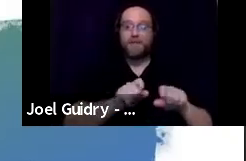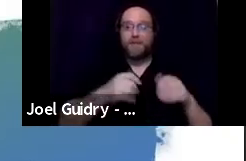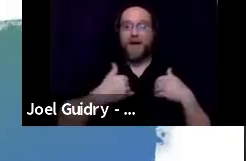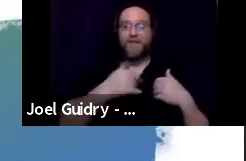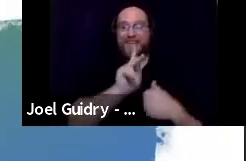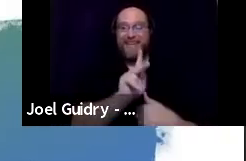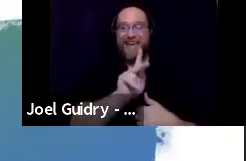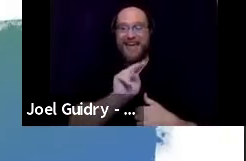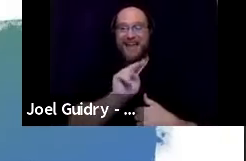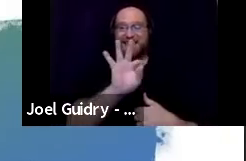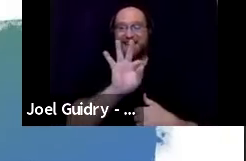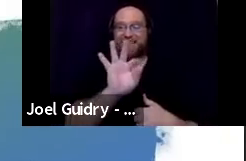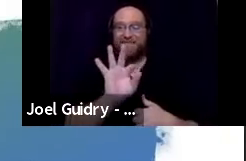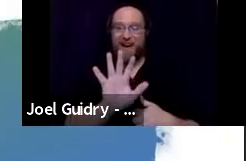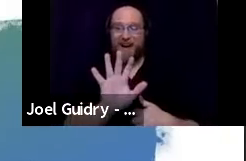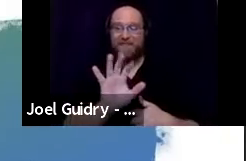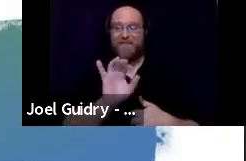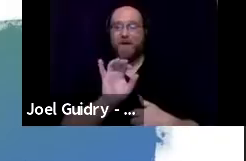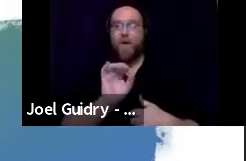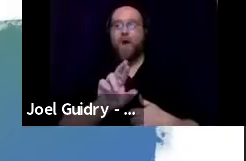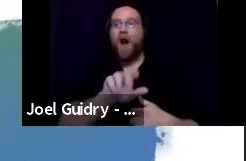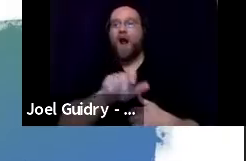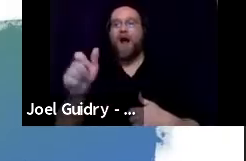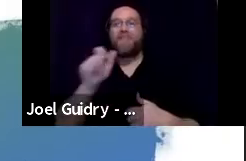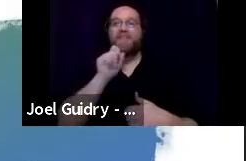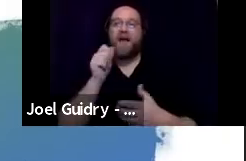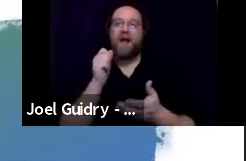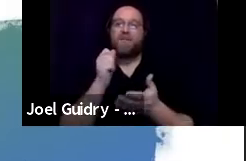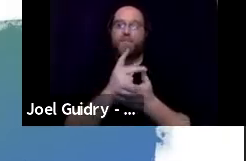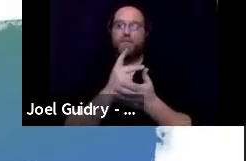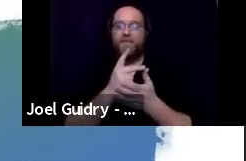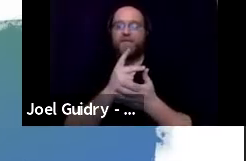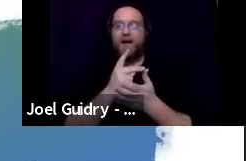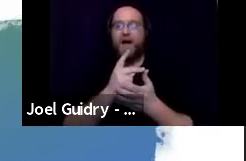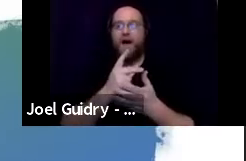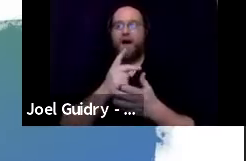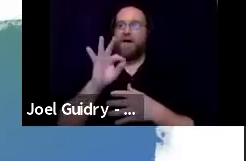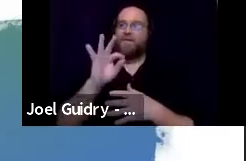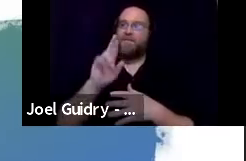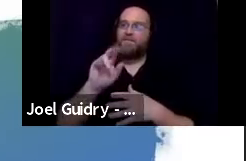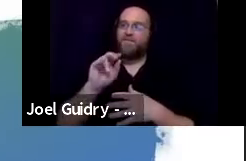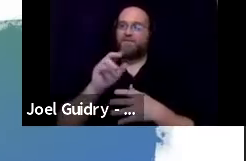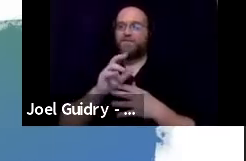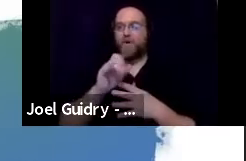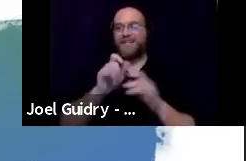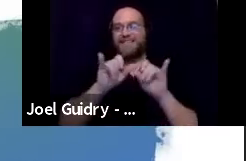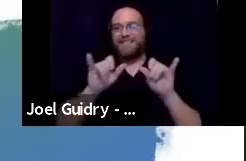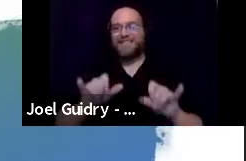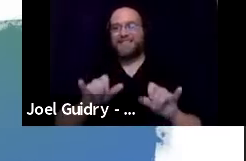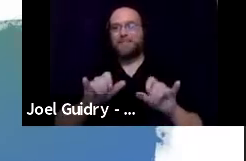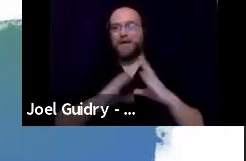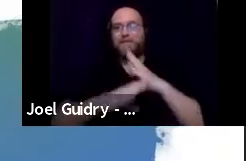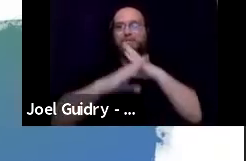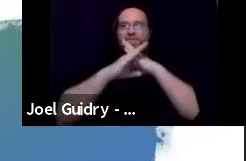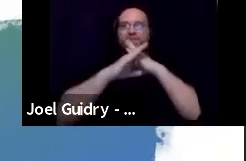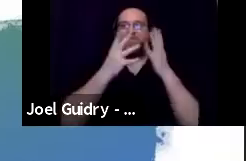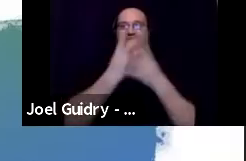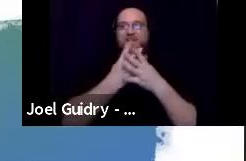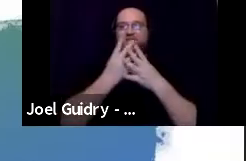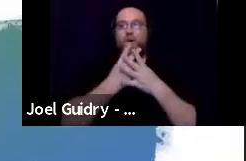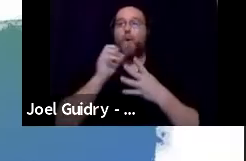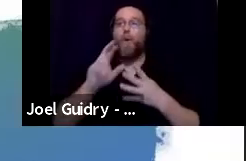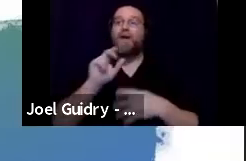KN95, or other non-approved foreign system style filtering face pieces, or non-FDA